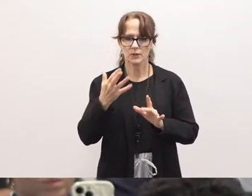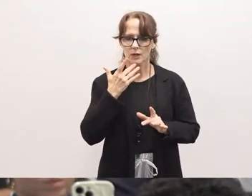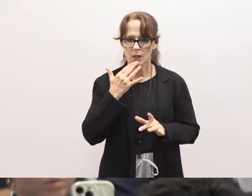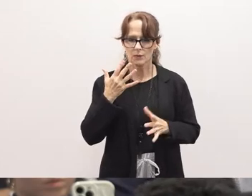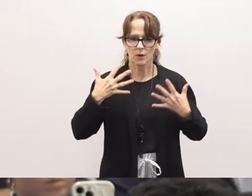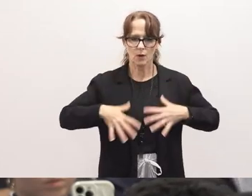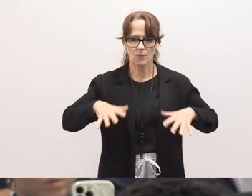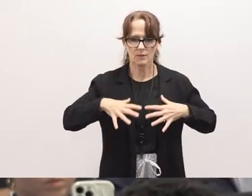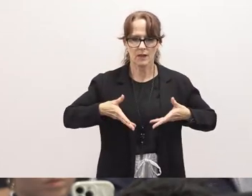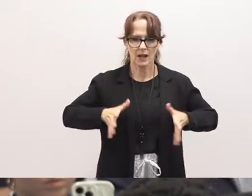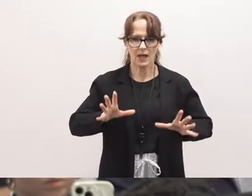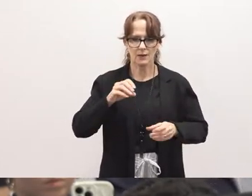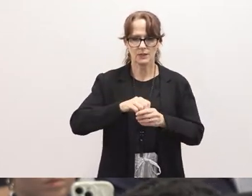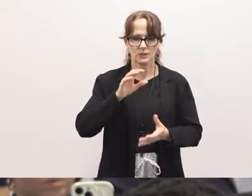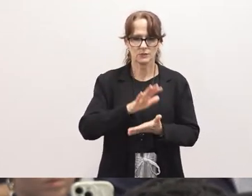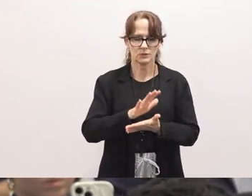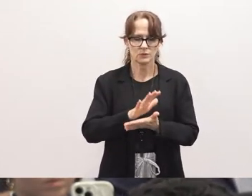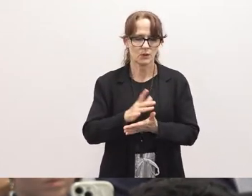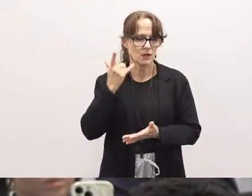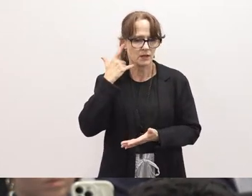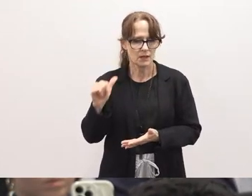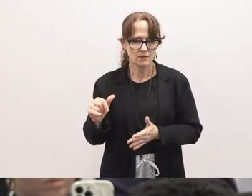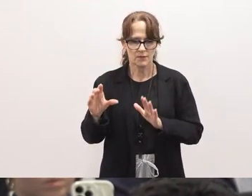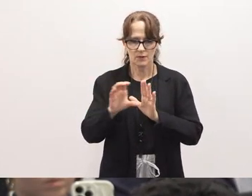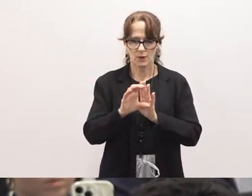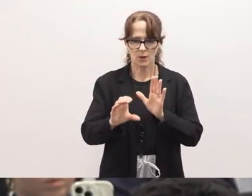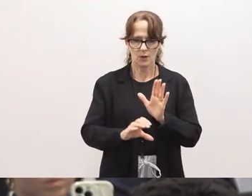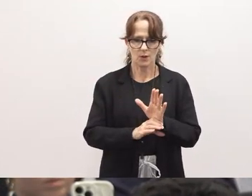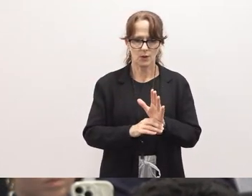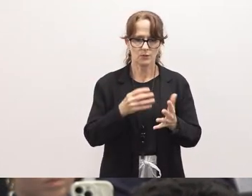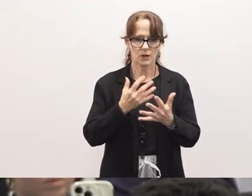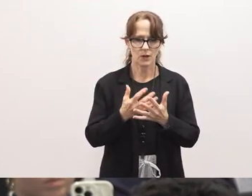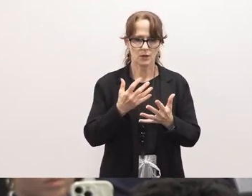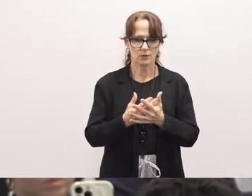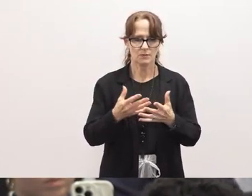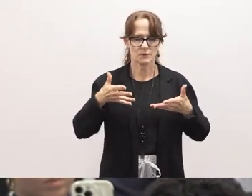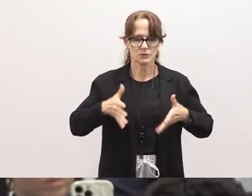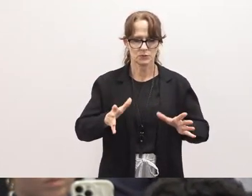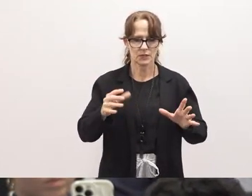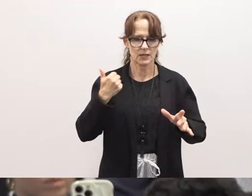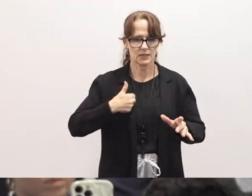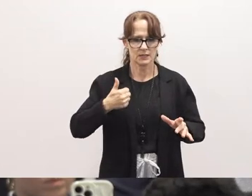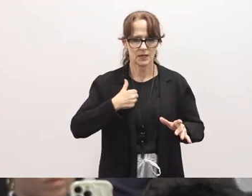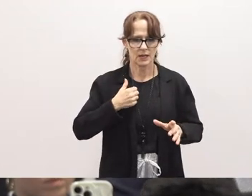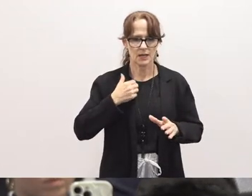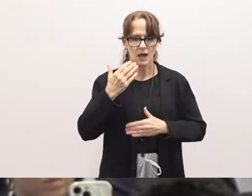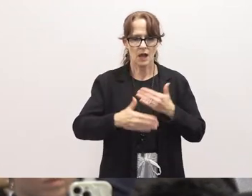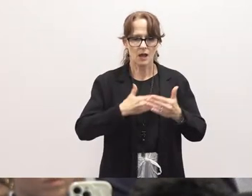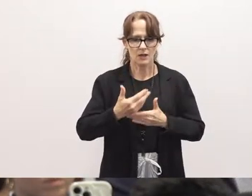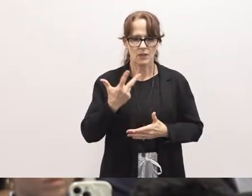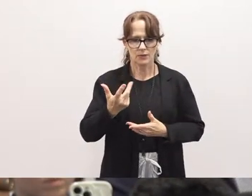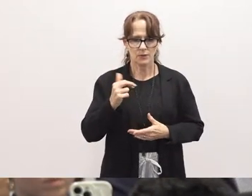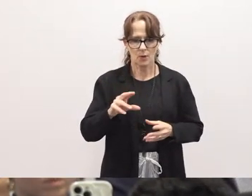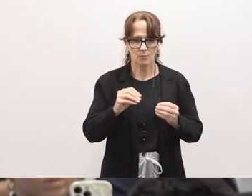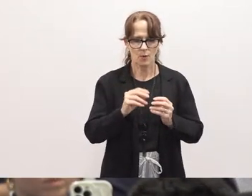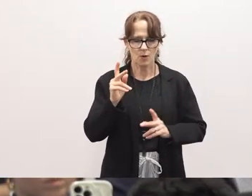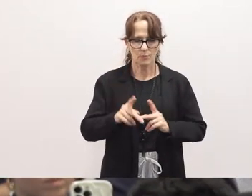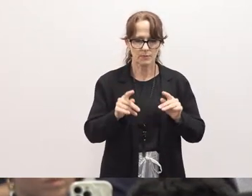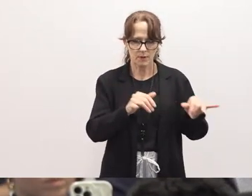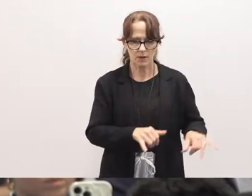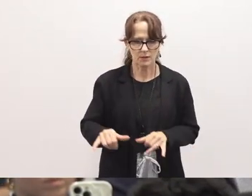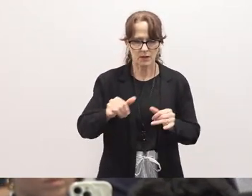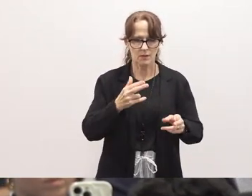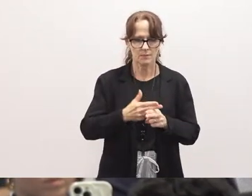apparel allowed in school. Under California Penal Code, a criminal street gang is defined as an ongoing organization of 3 or more persons with a common